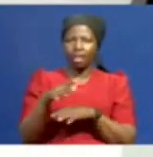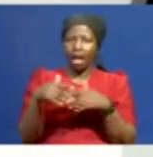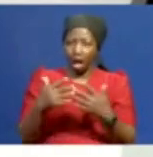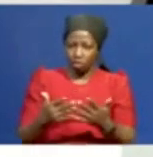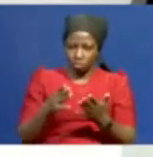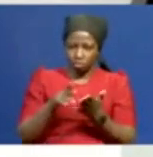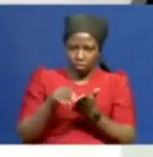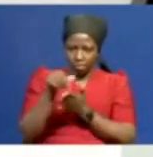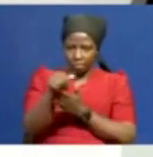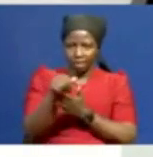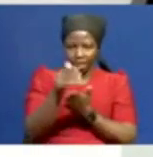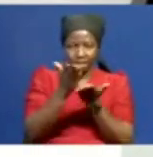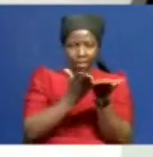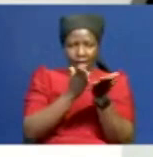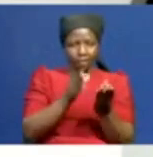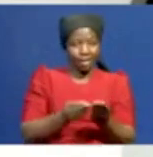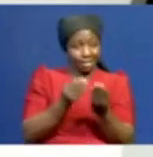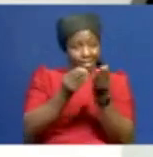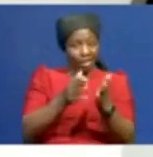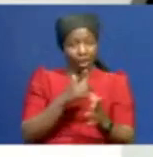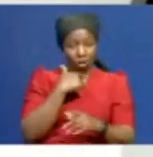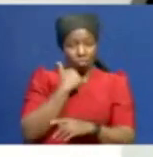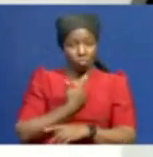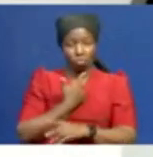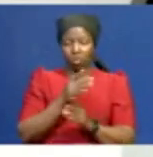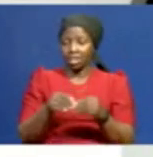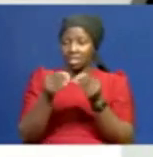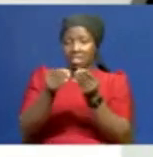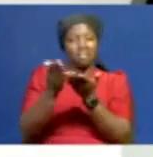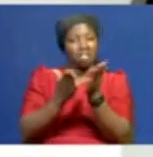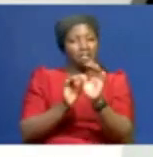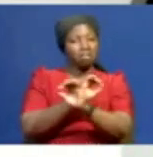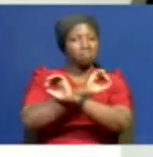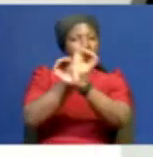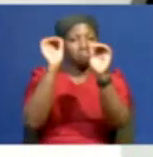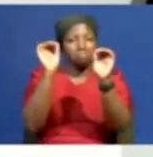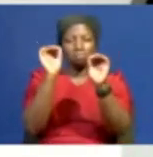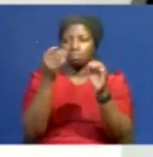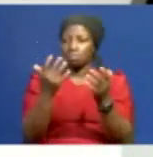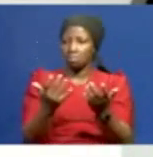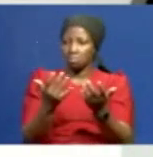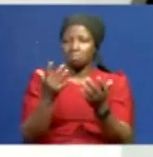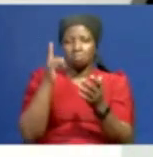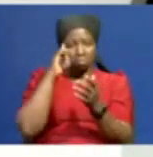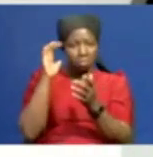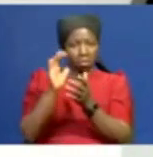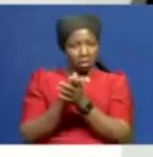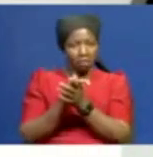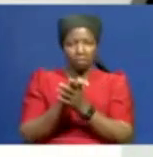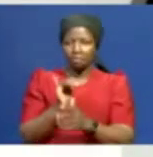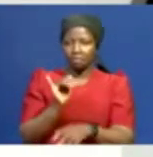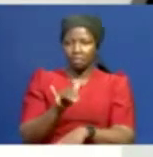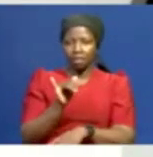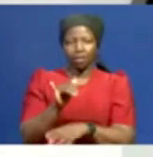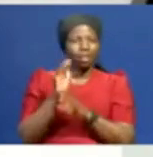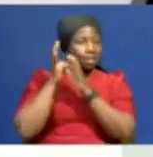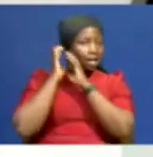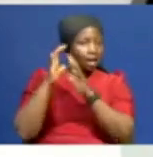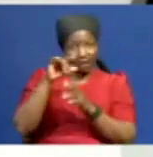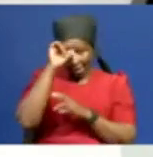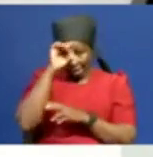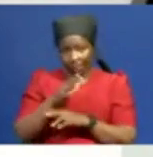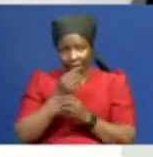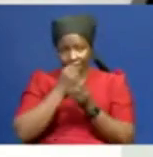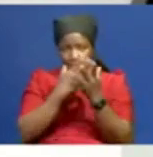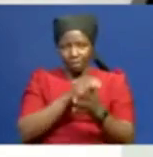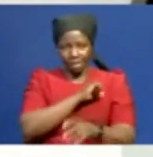service provider who is no longer offering services, believe it or not. Kilifi Governor Gideon Mungare informed the Senate County